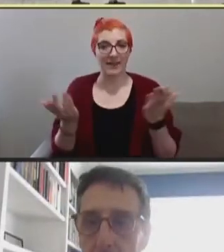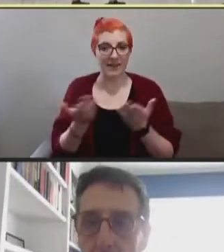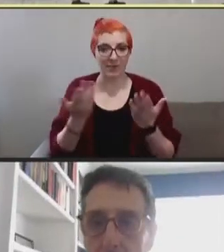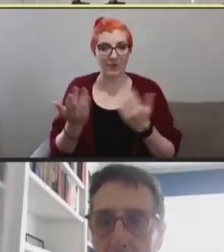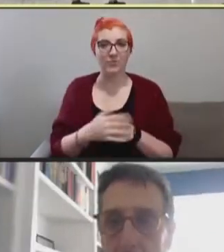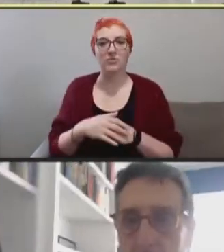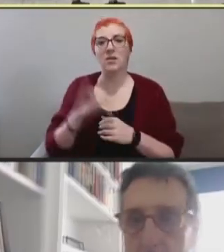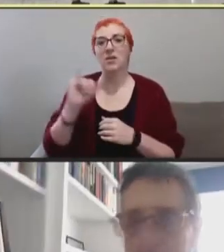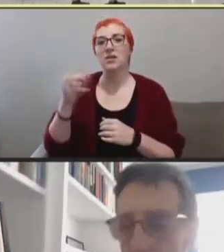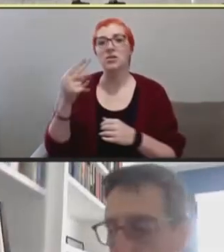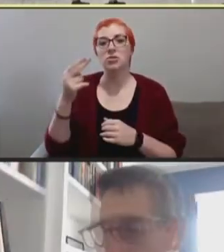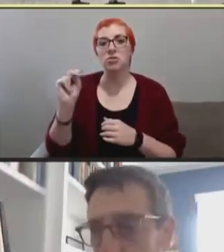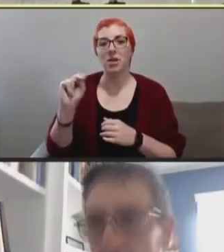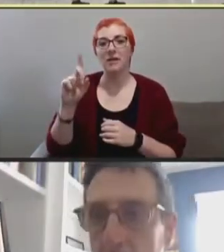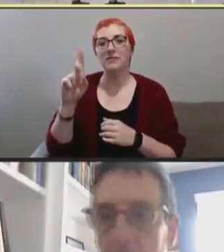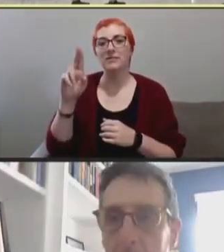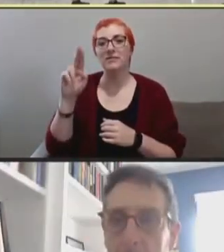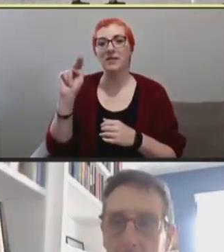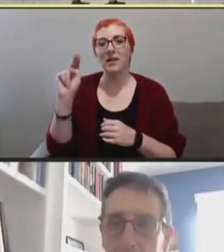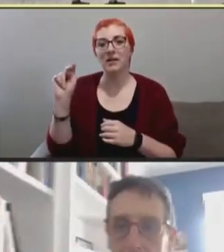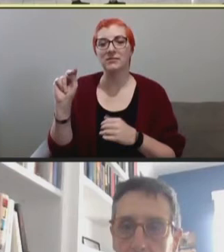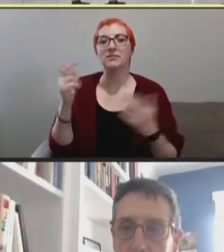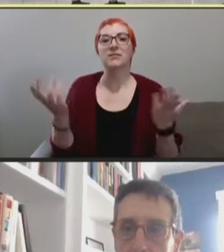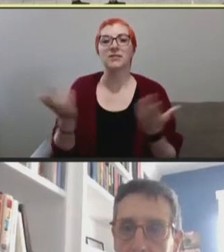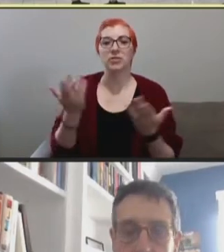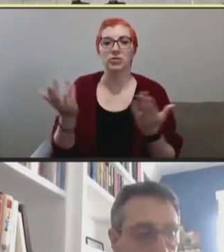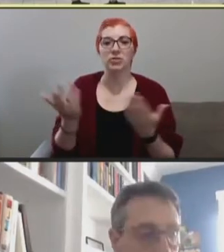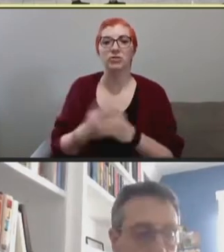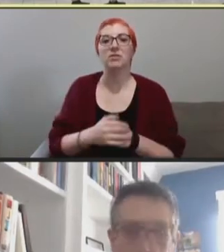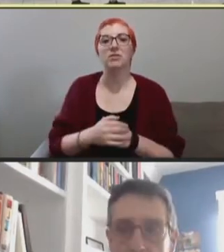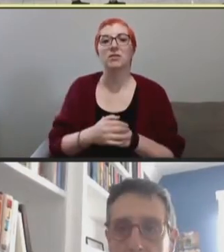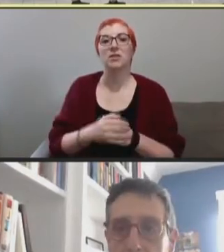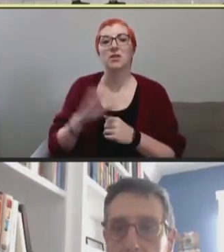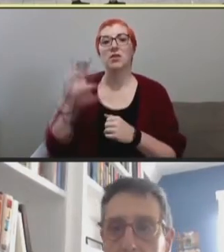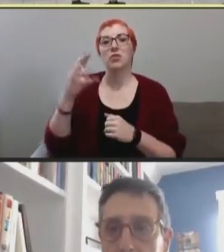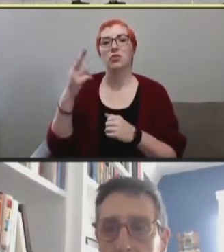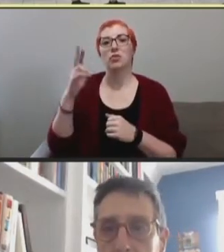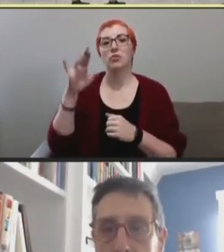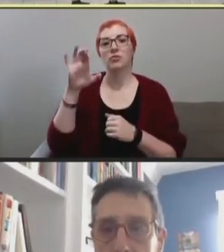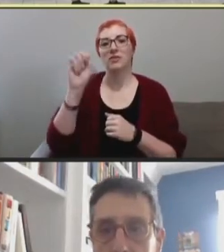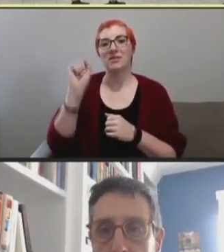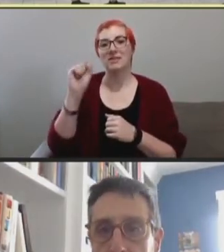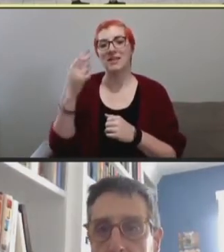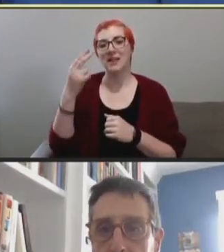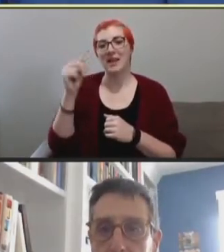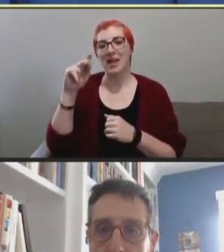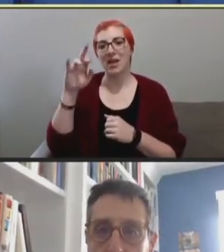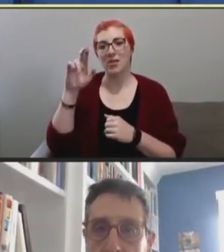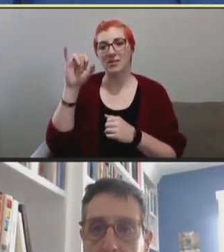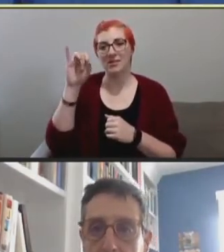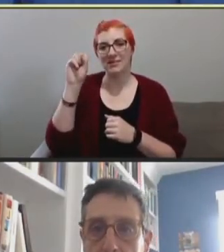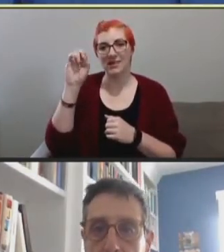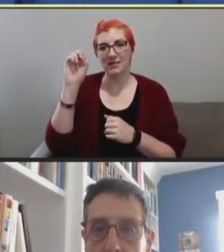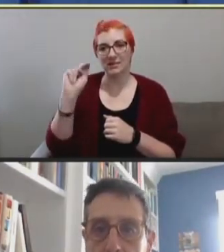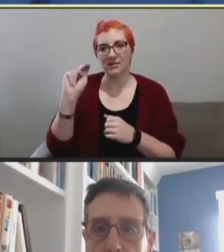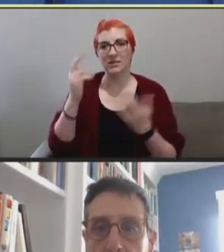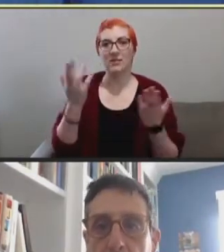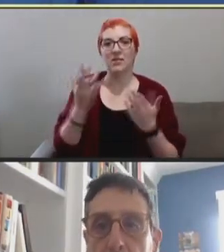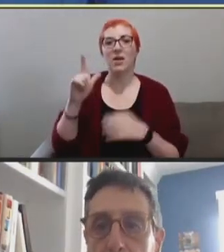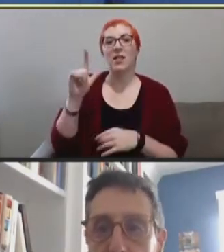John Dunn. Present. Chris Arison. Present. Lynn